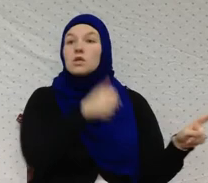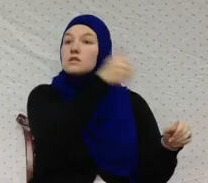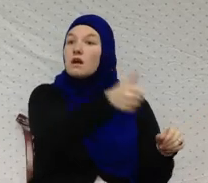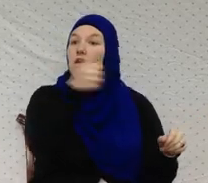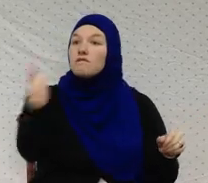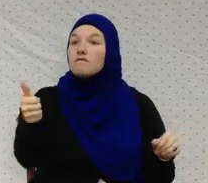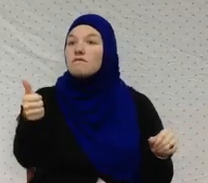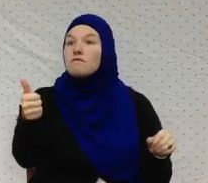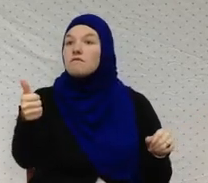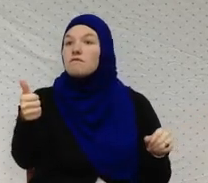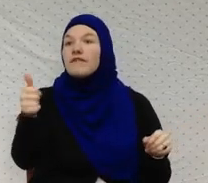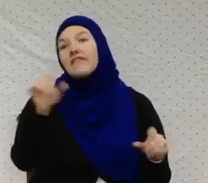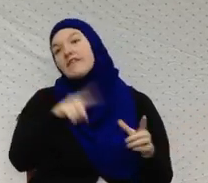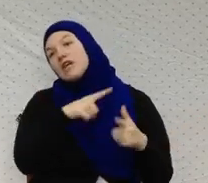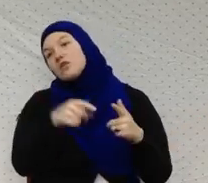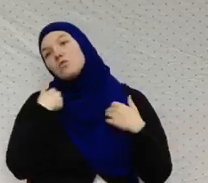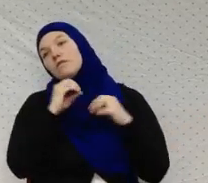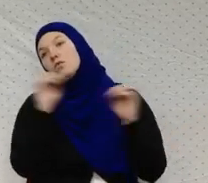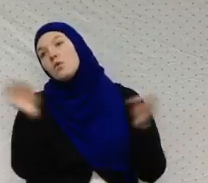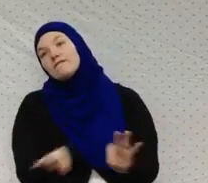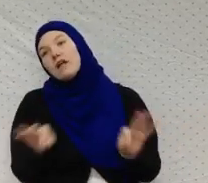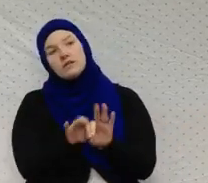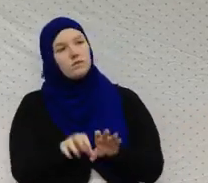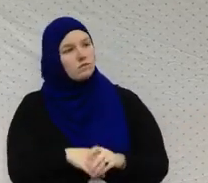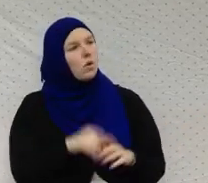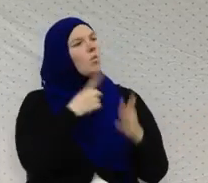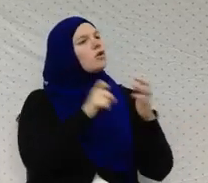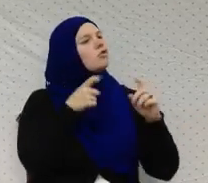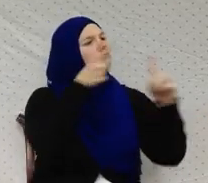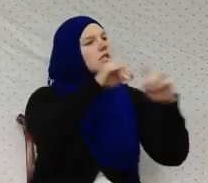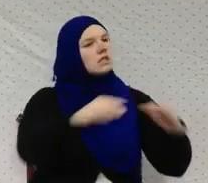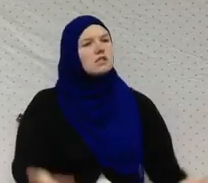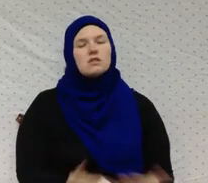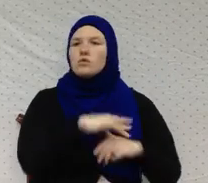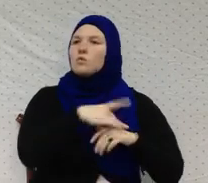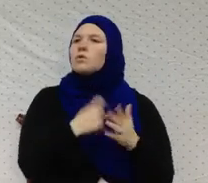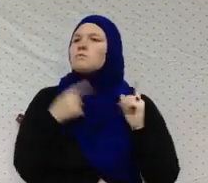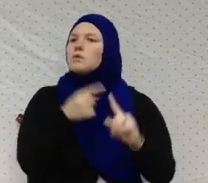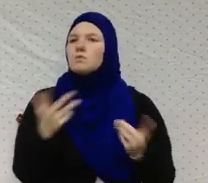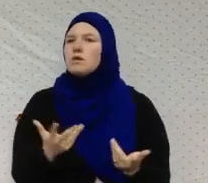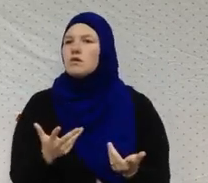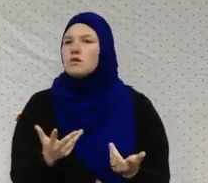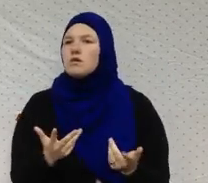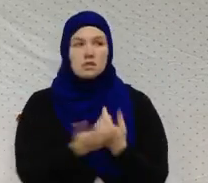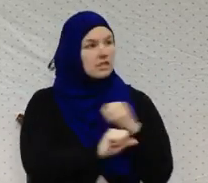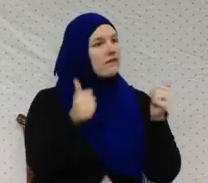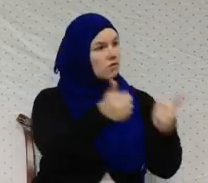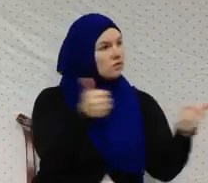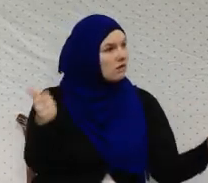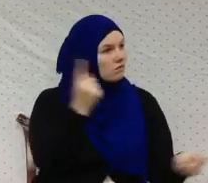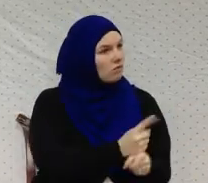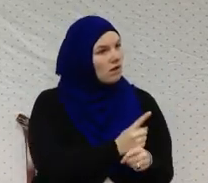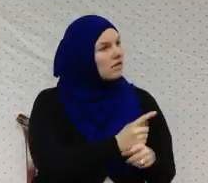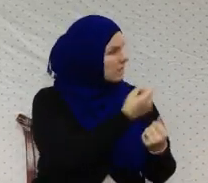you, then there is no you. You have no value. What is your mission in this life? Your mission